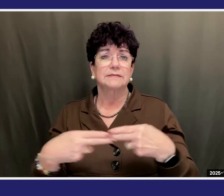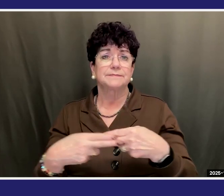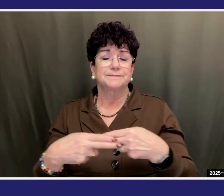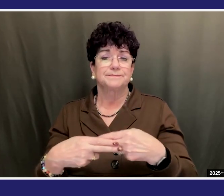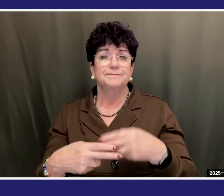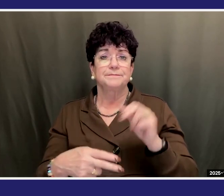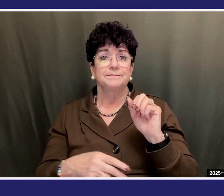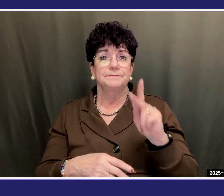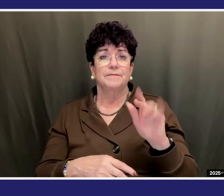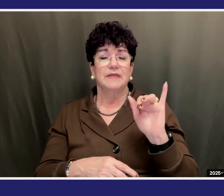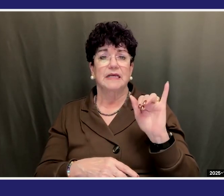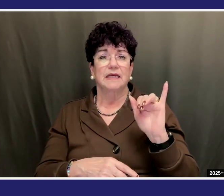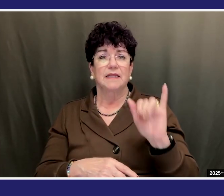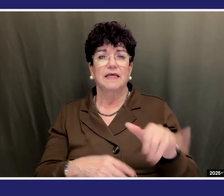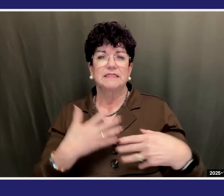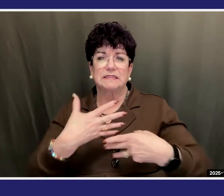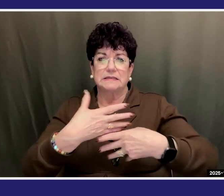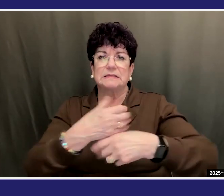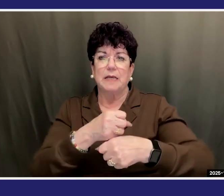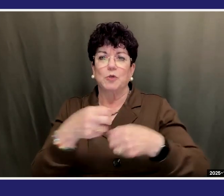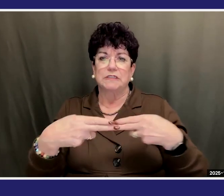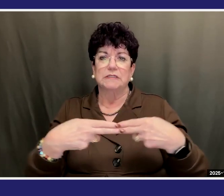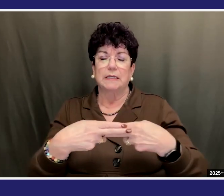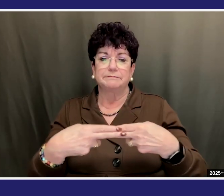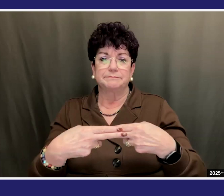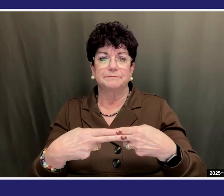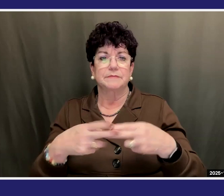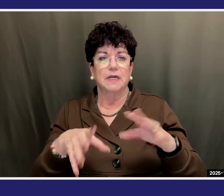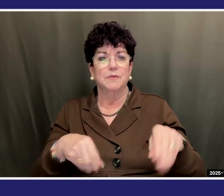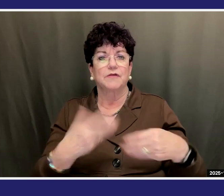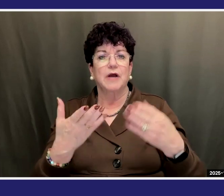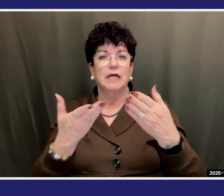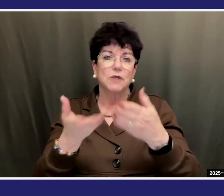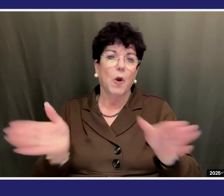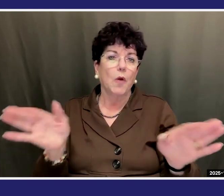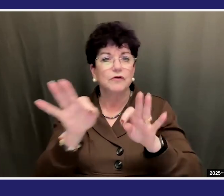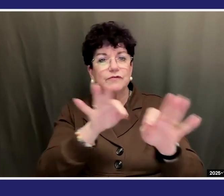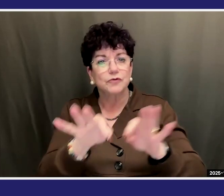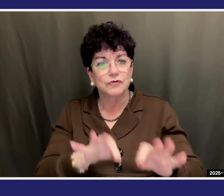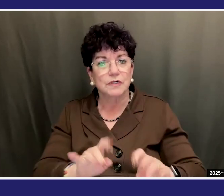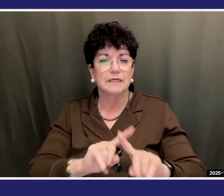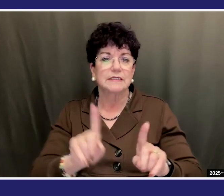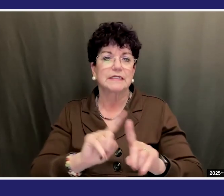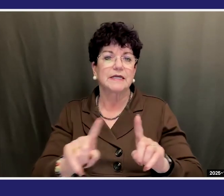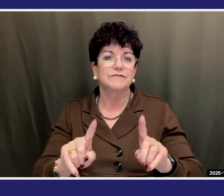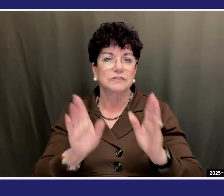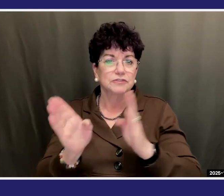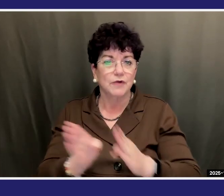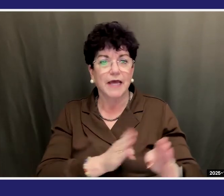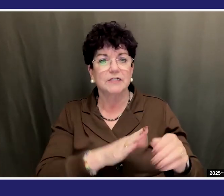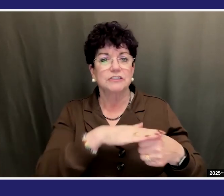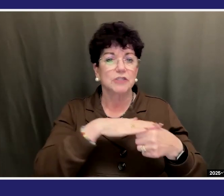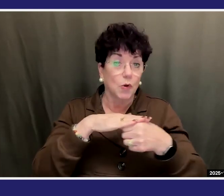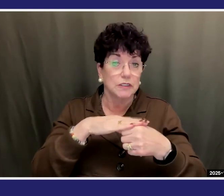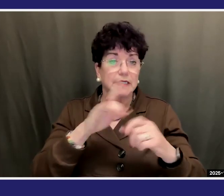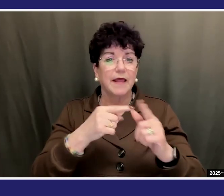Okay, so this is a summary slide here that provides an overview of the different strategies at the local level, and then we'll go into a little bit